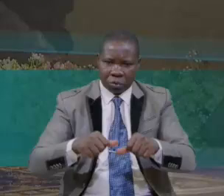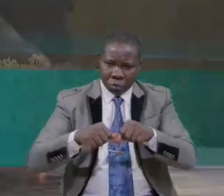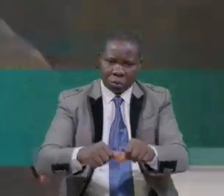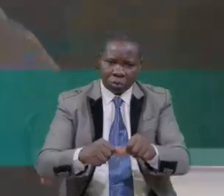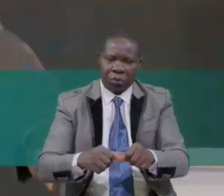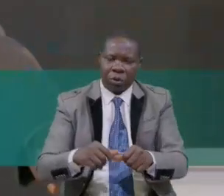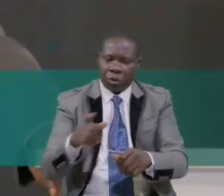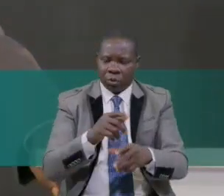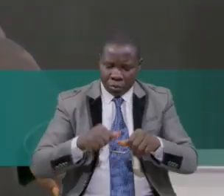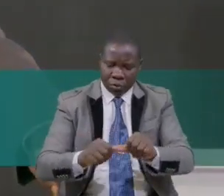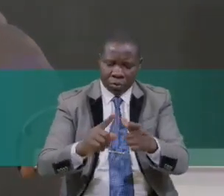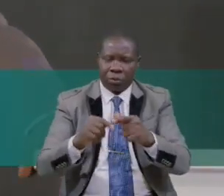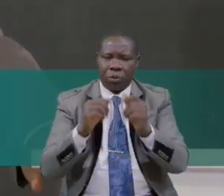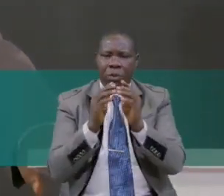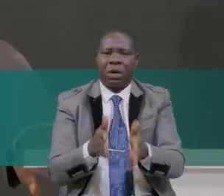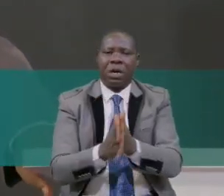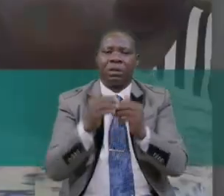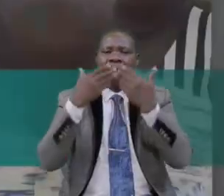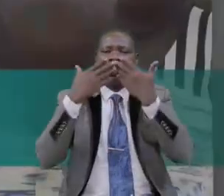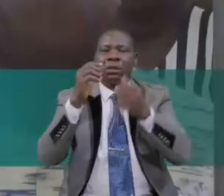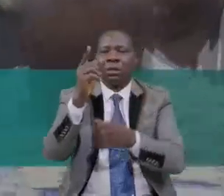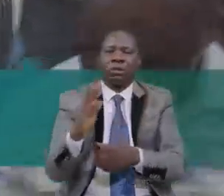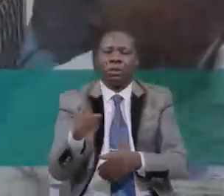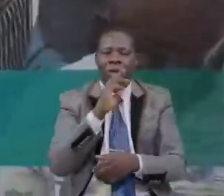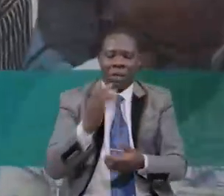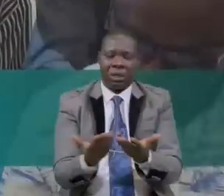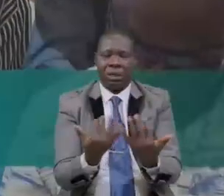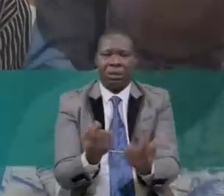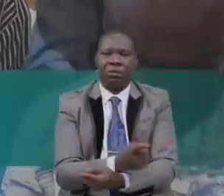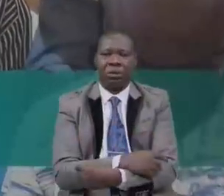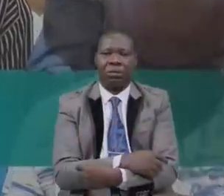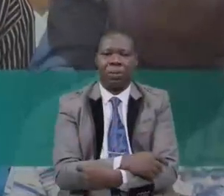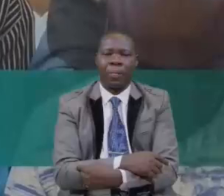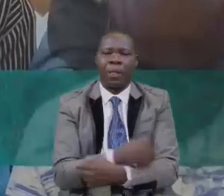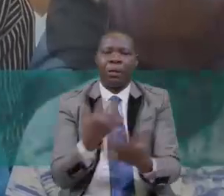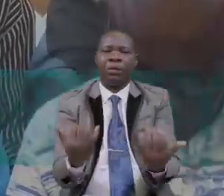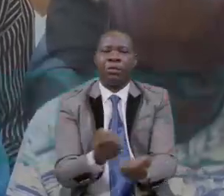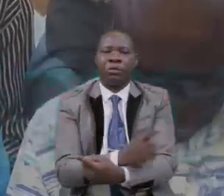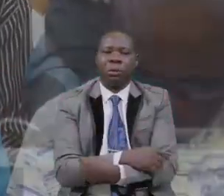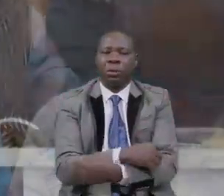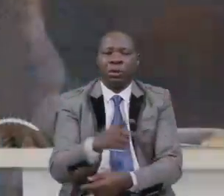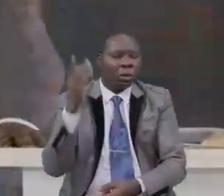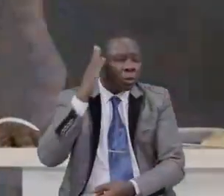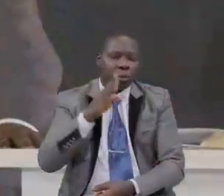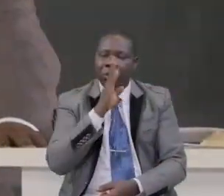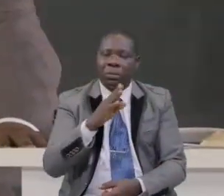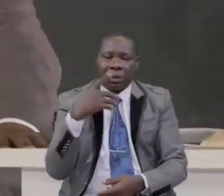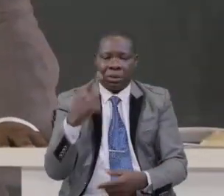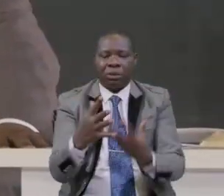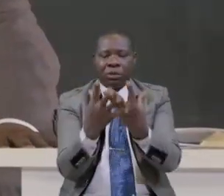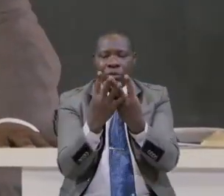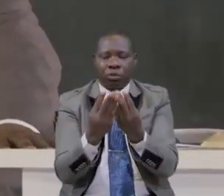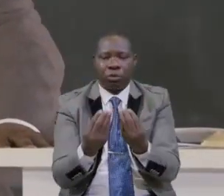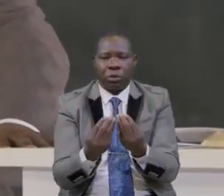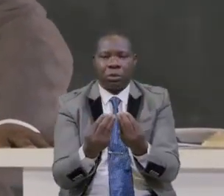asking. Thank God you are here today. Today will be the solution, the